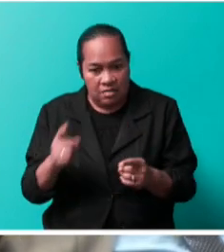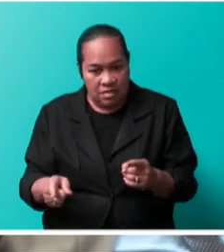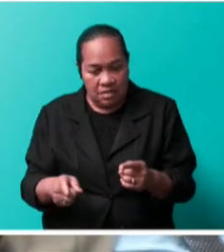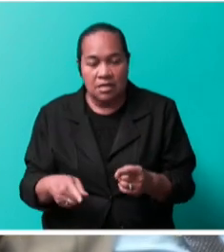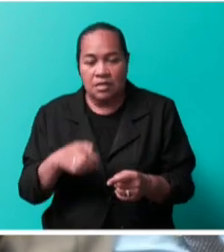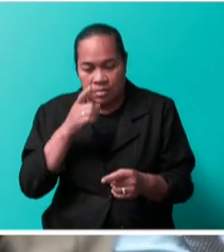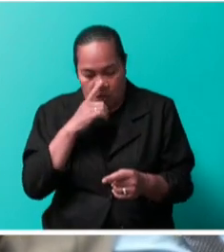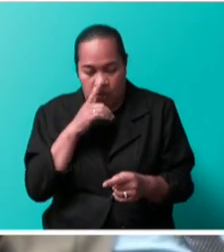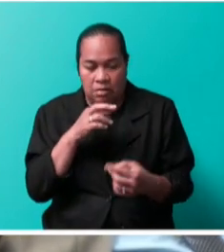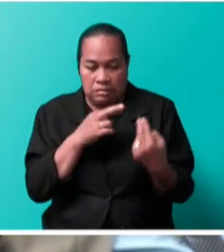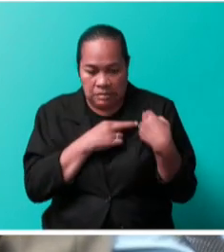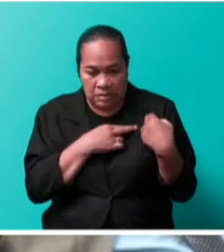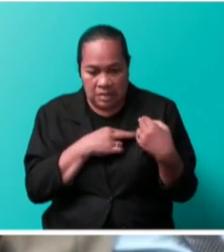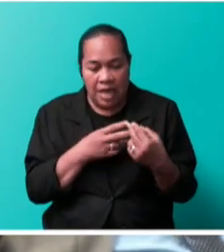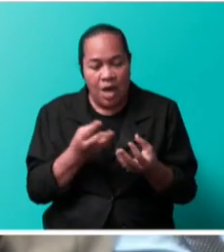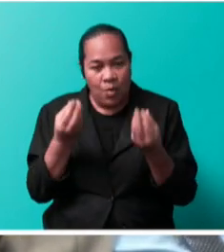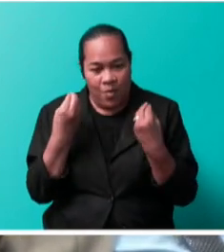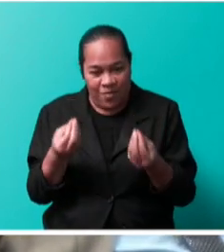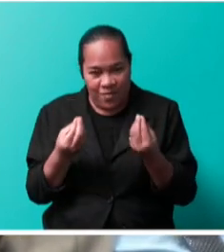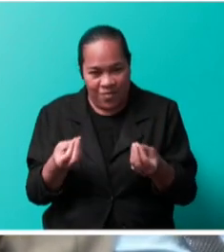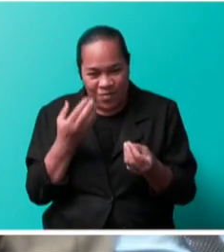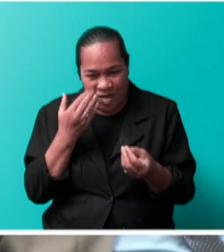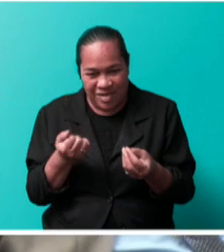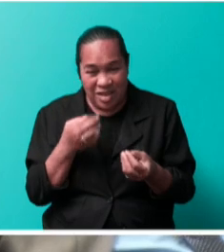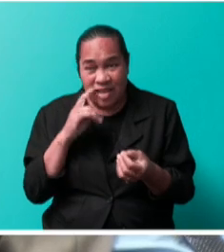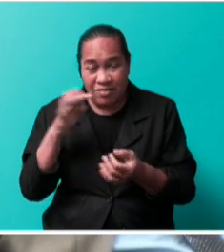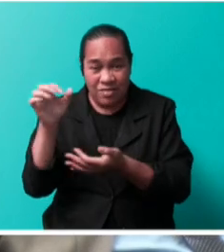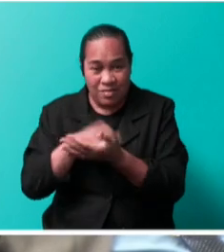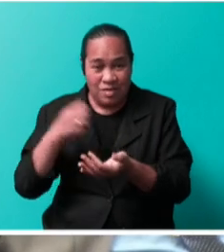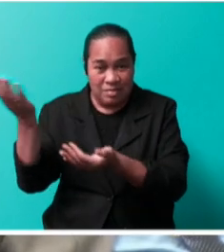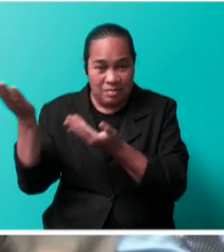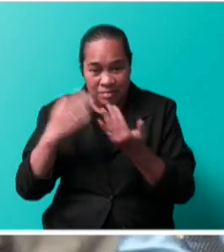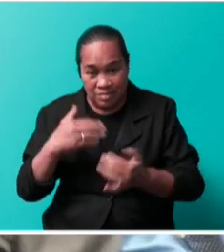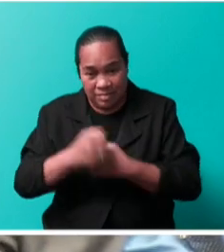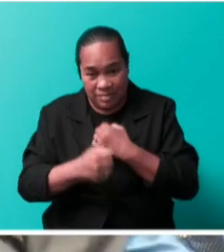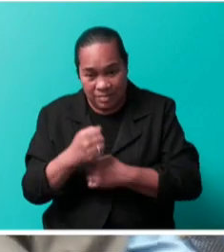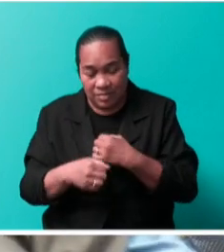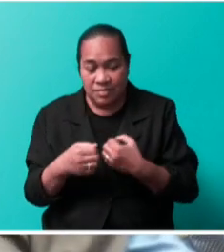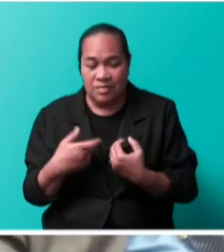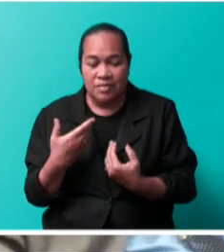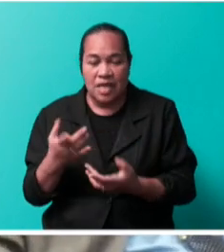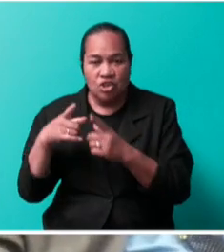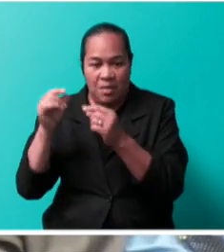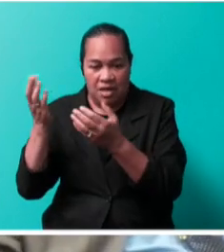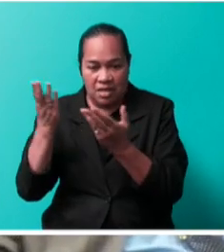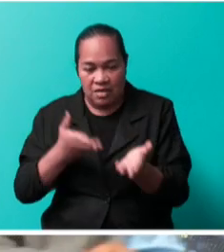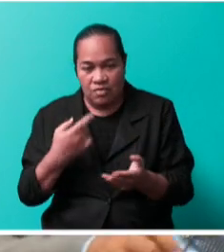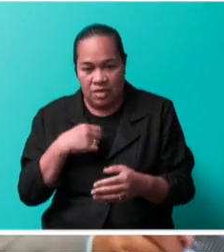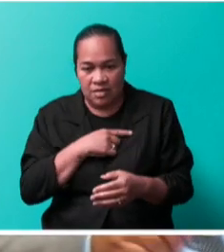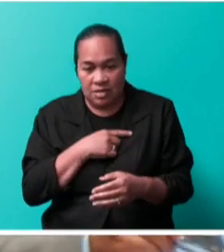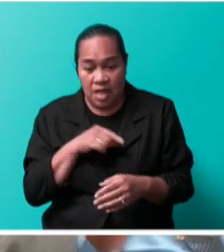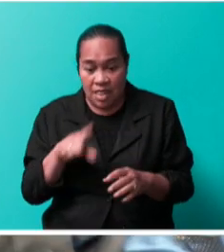accountability, and value for money, the use of grant assistance provided by the people and the government of Japan. The Procurement